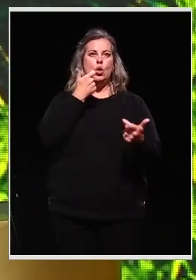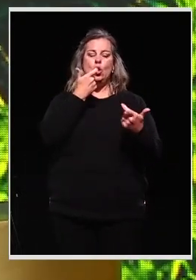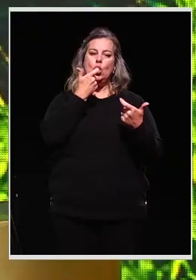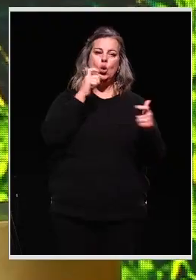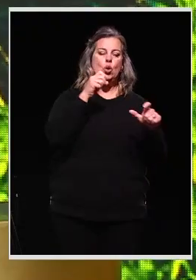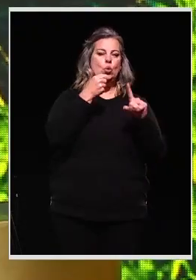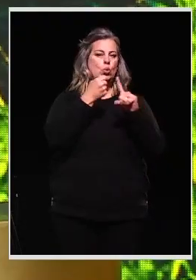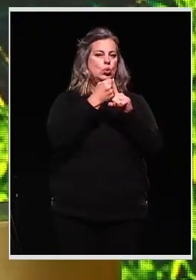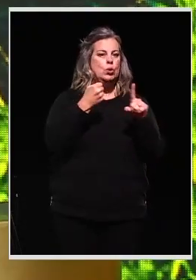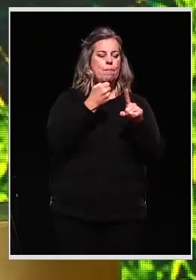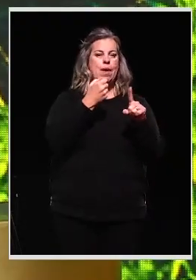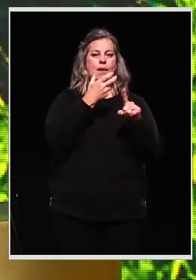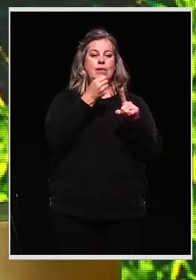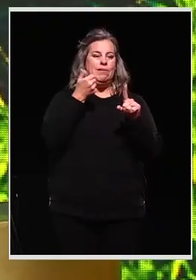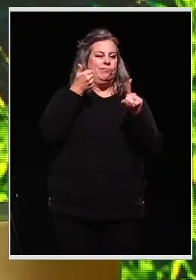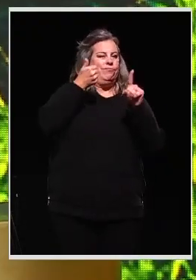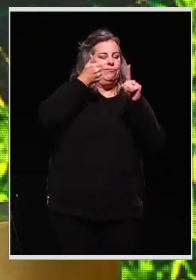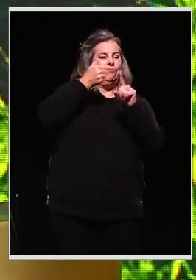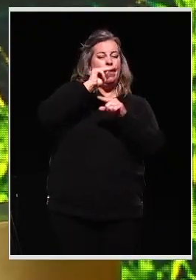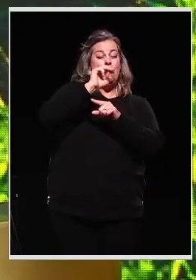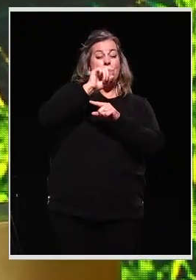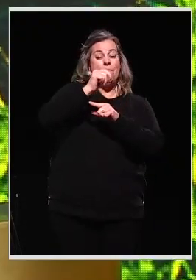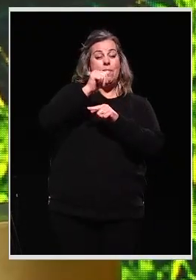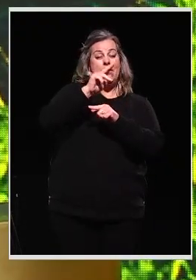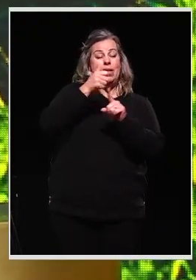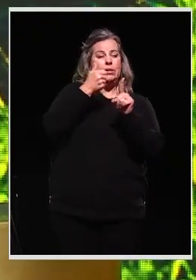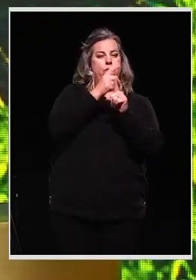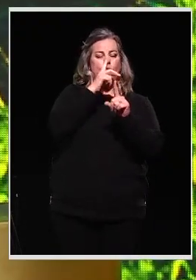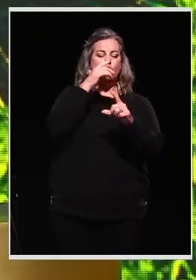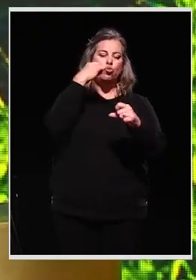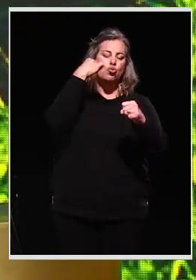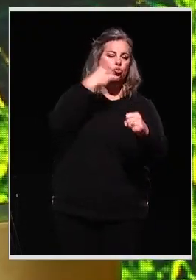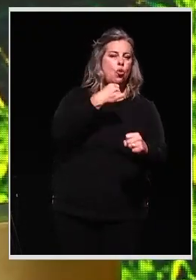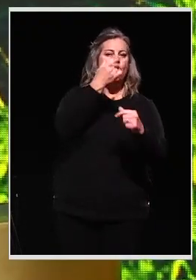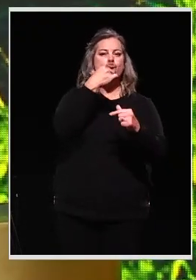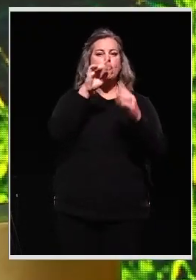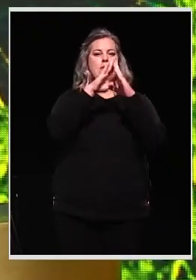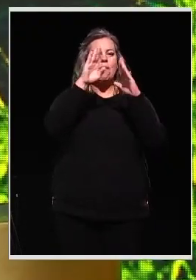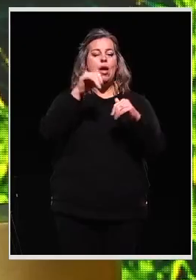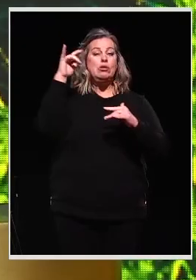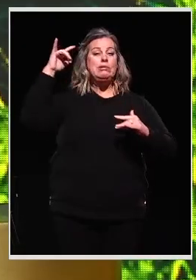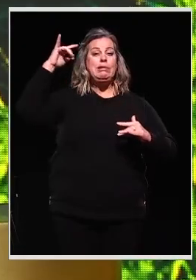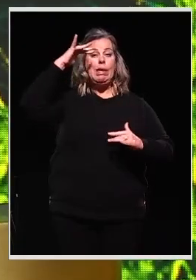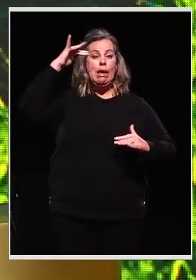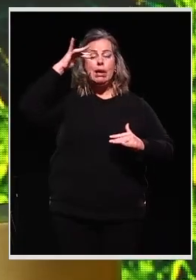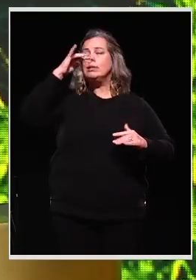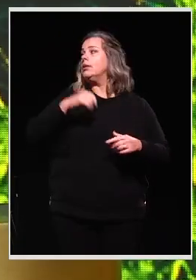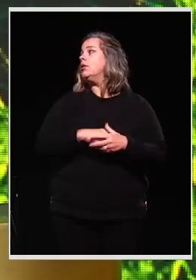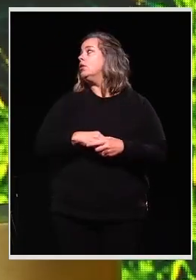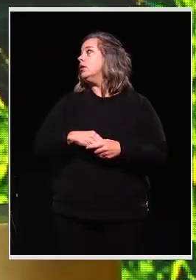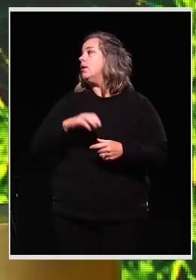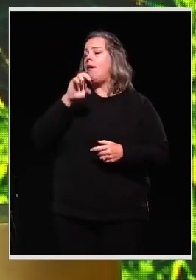potent greenhouse gas. If you can reduce methane emissions, you can have a significant impact. And